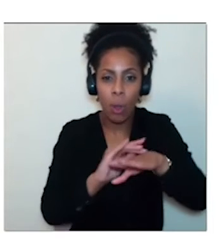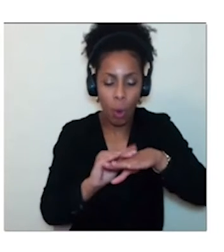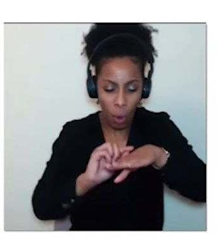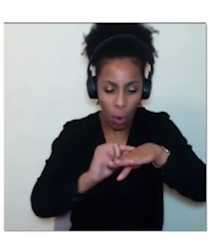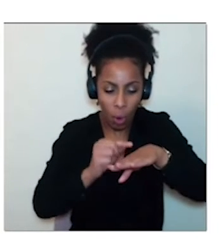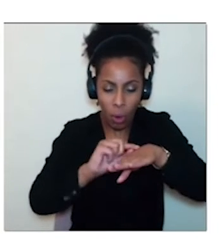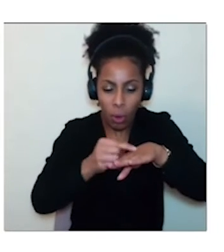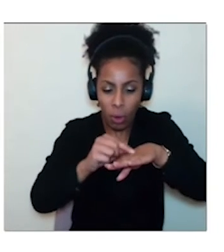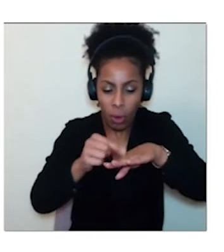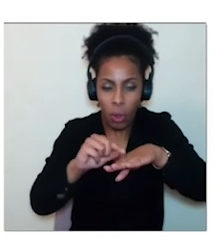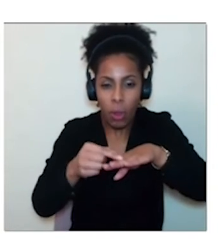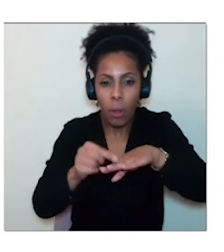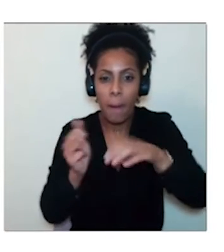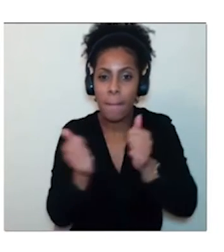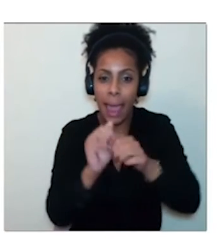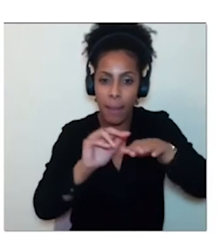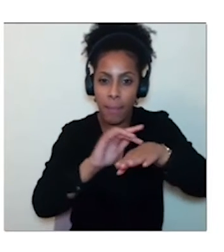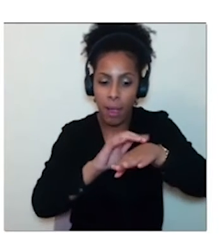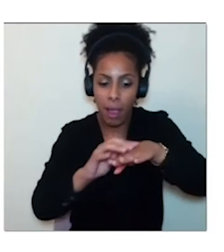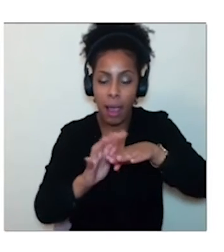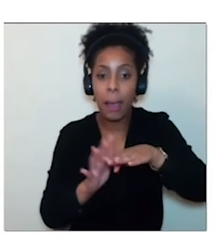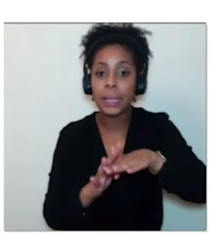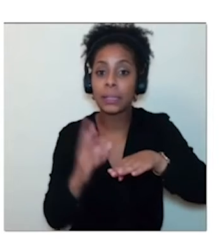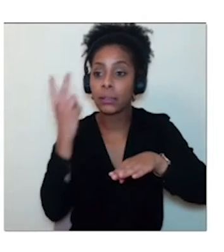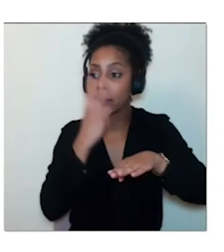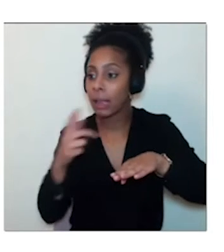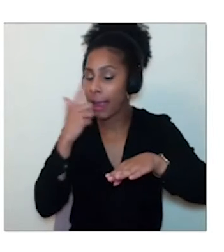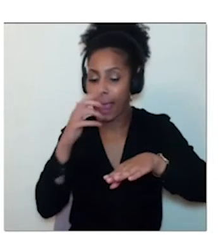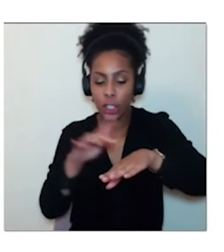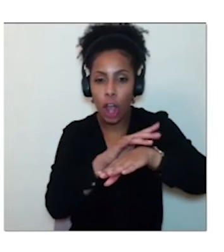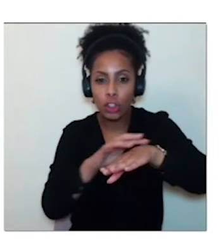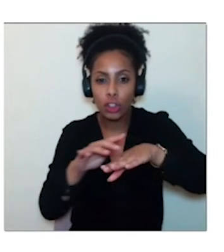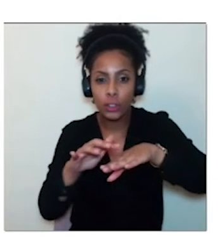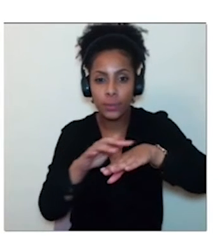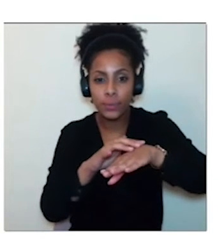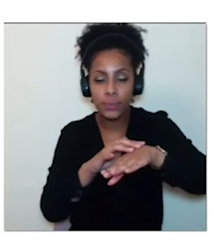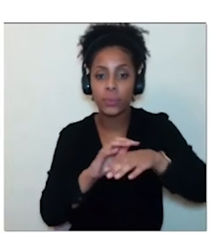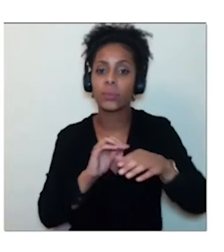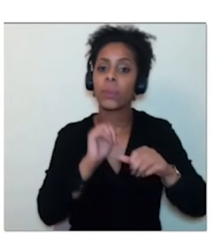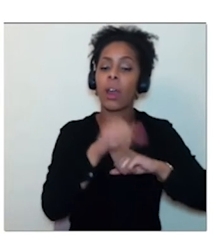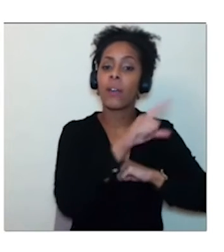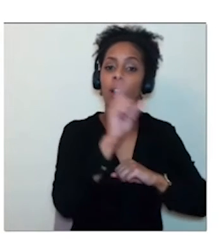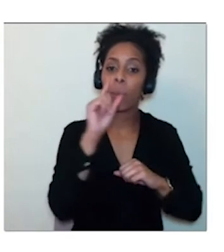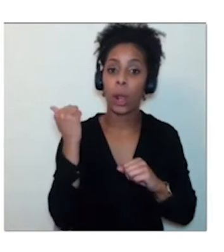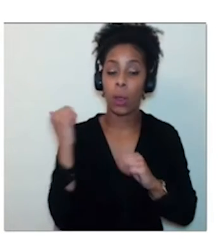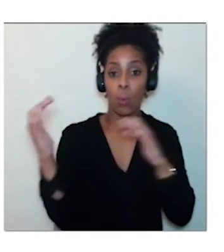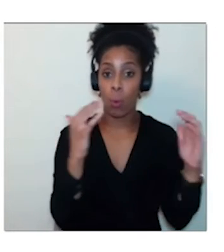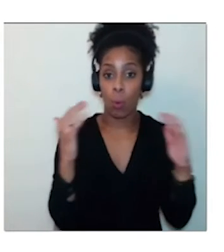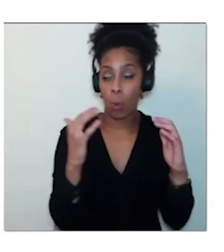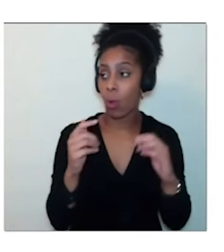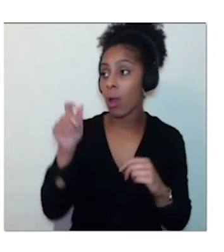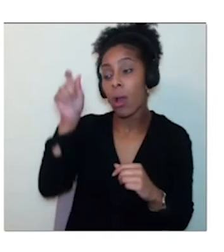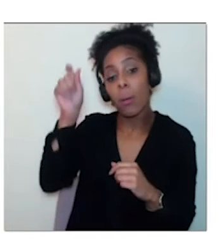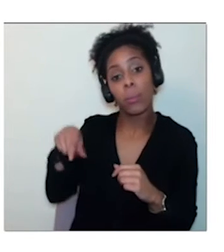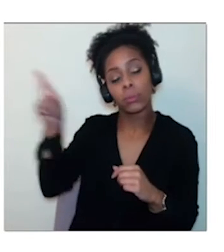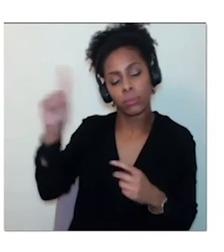touch. After the Napoleonic Wars, a French artillery officer named Charles Barbier invented night writing, which